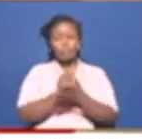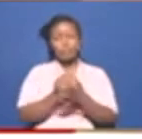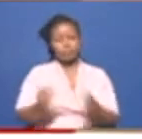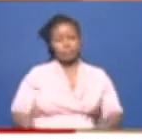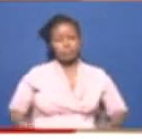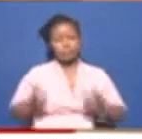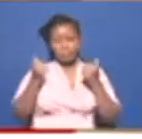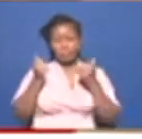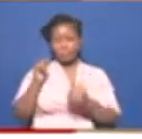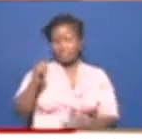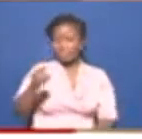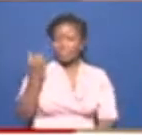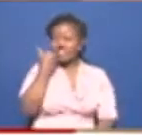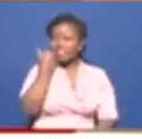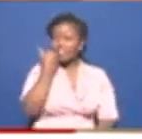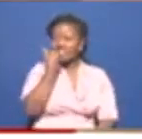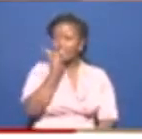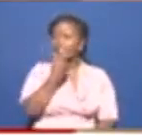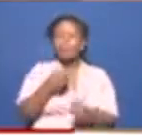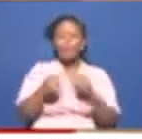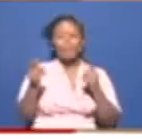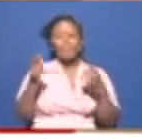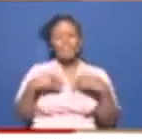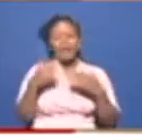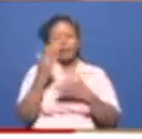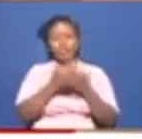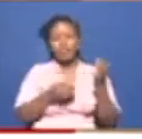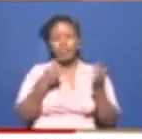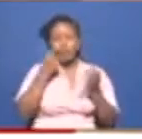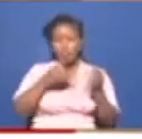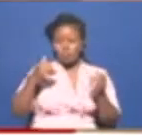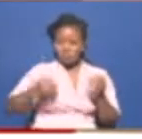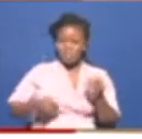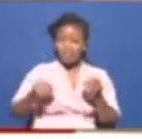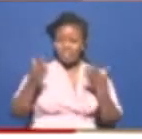corrective surgery. However, there are those who have gotten corrective surgery but still